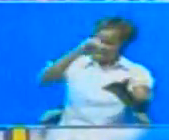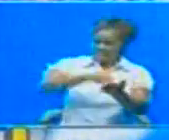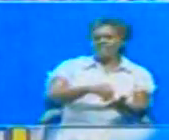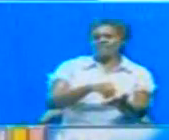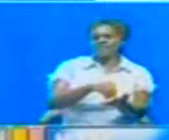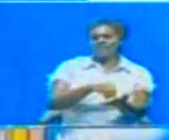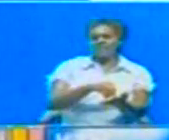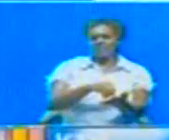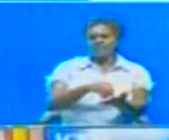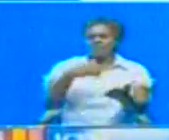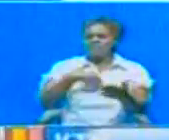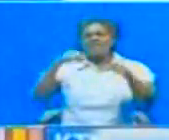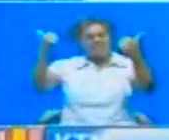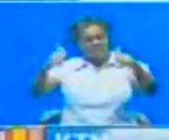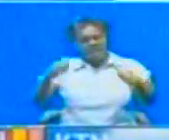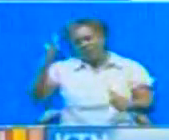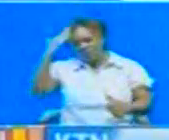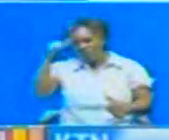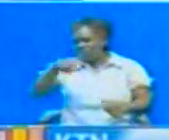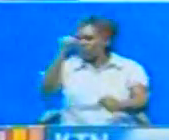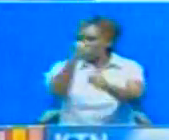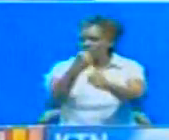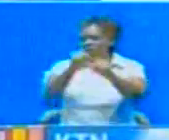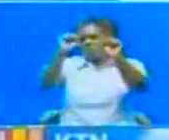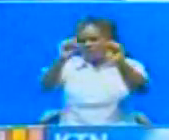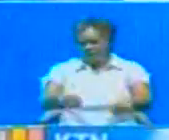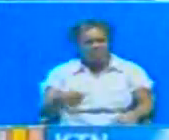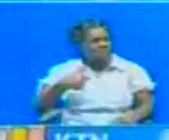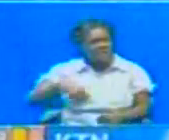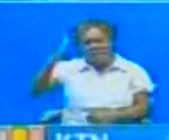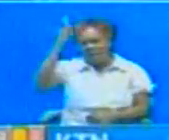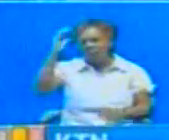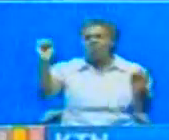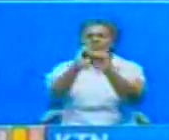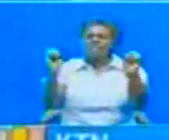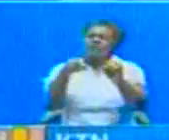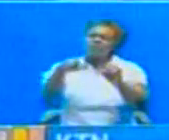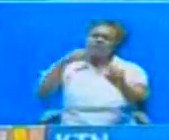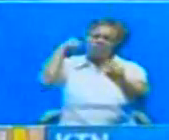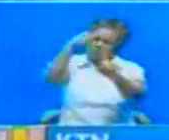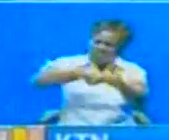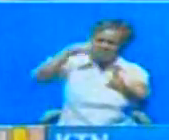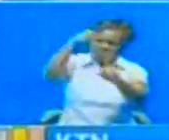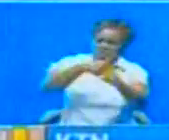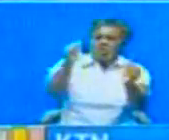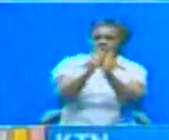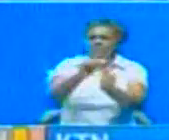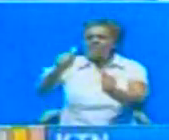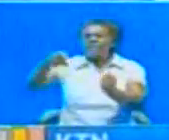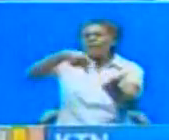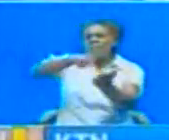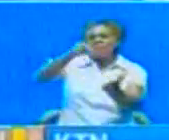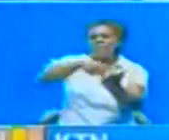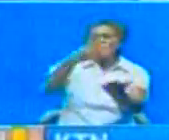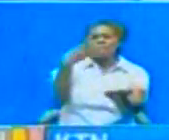believe it. I never knew he could perform this well. I never knew that he could fight with the giants who pay a lot of money in